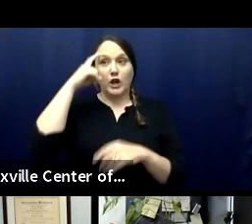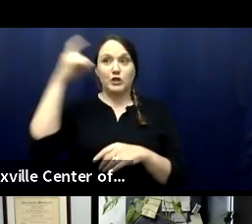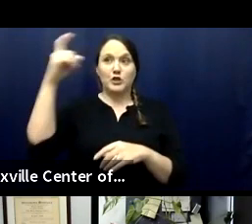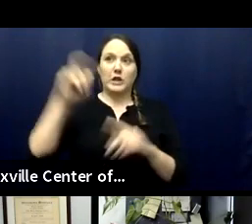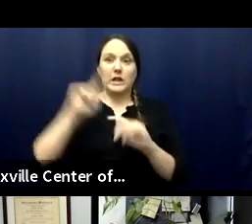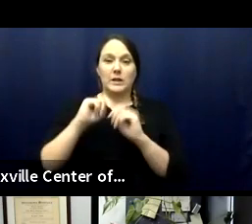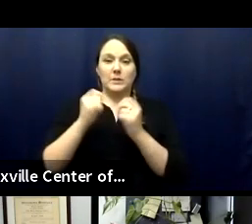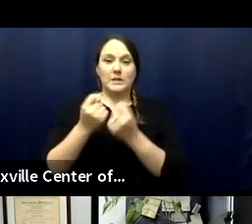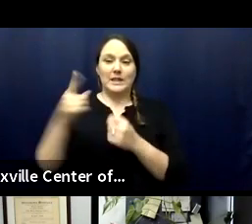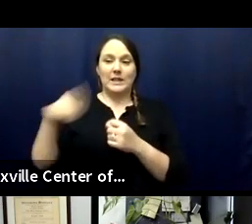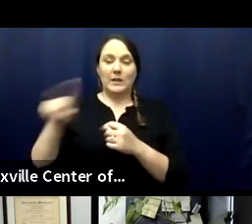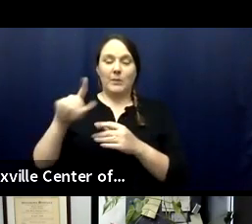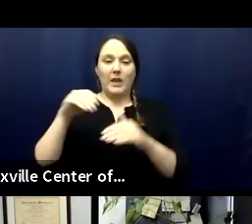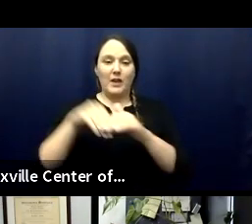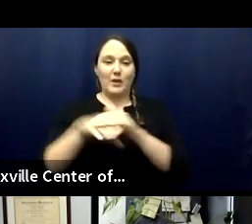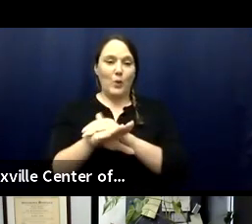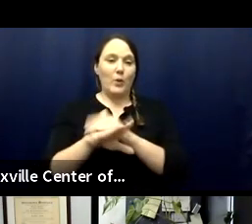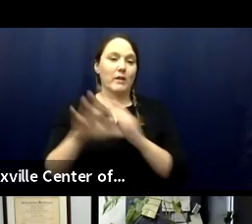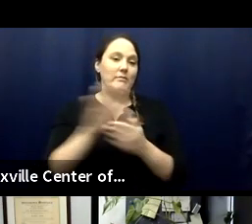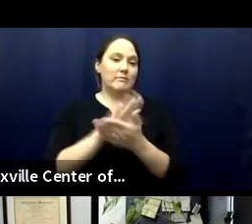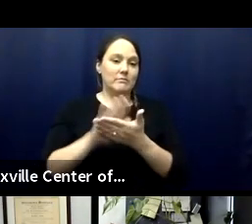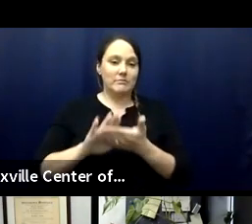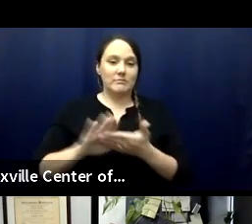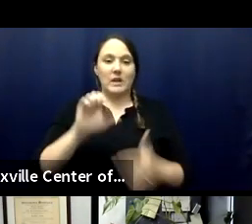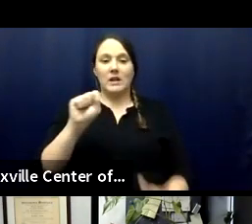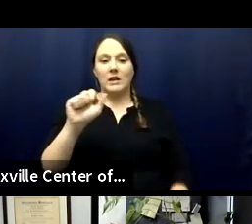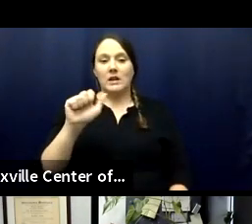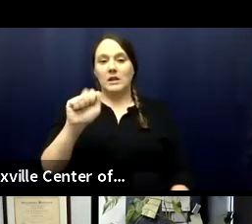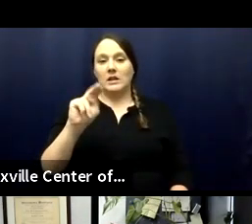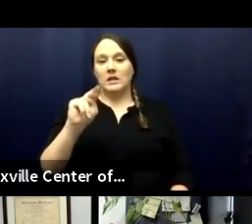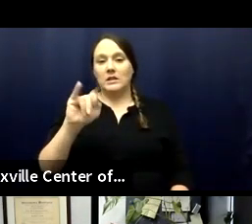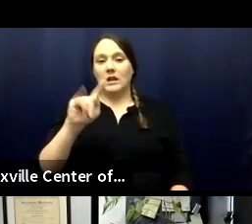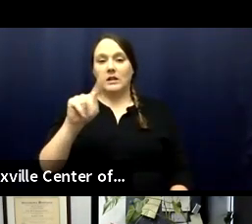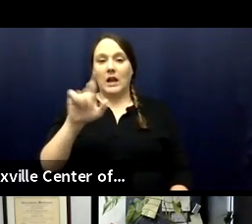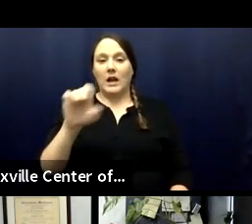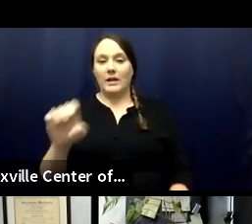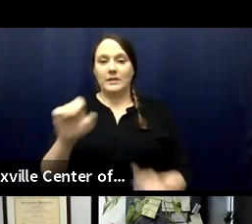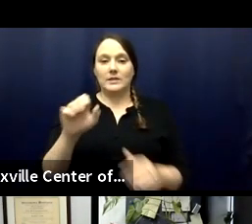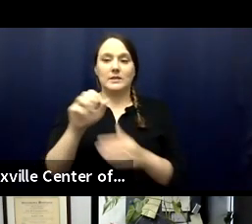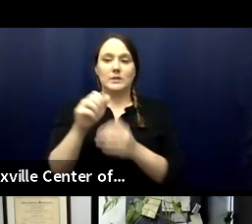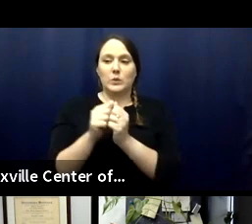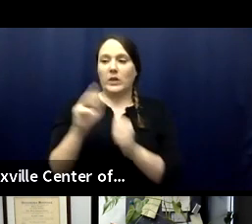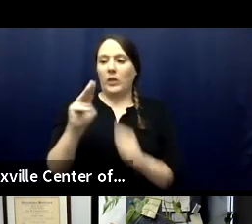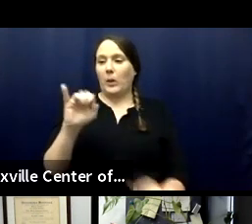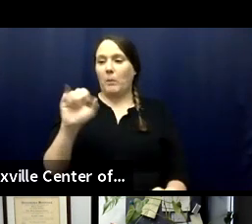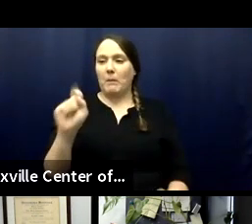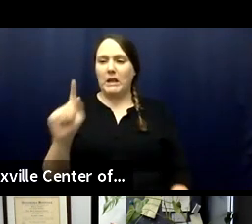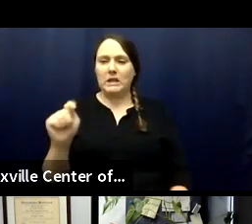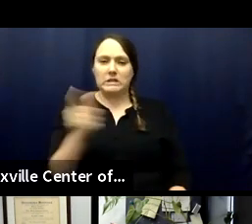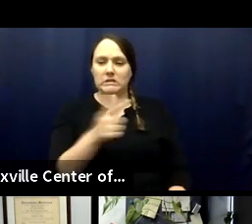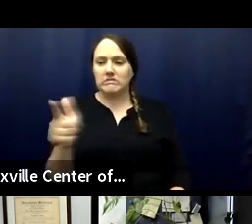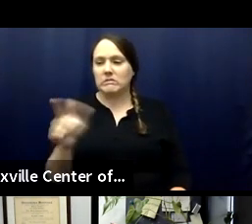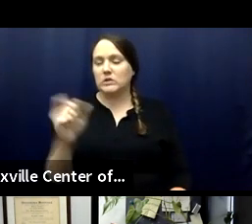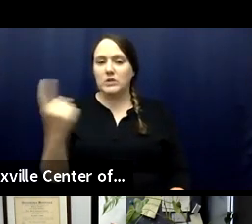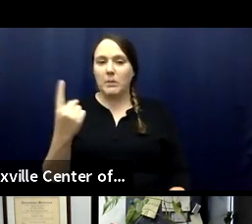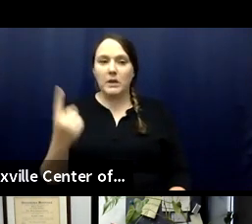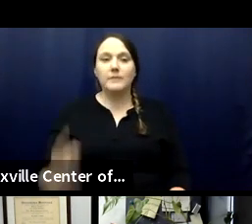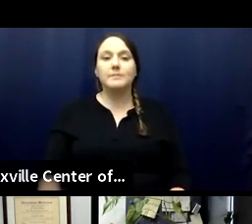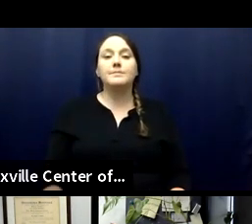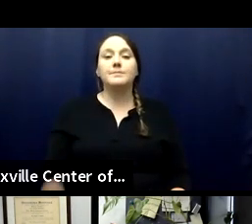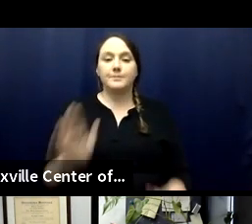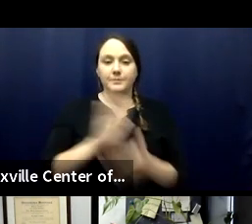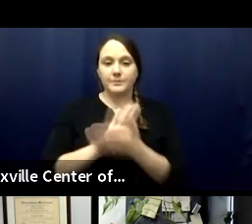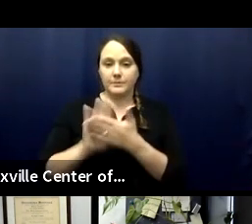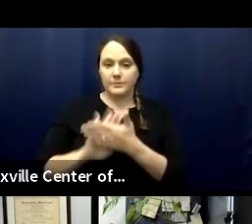in and sanitize the place with this special mist or some kind of product that they have, and do